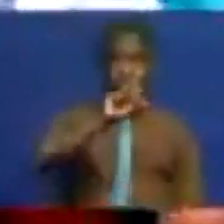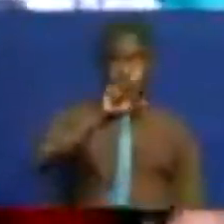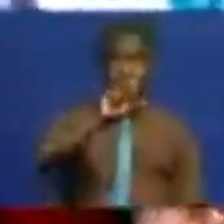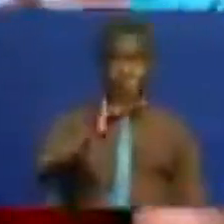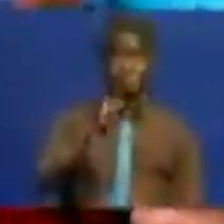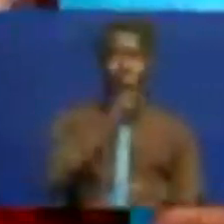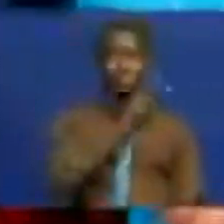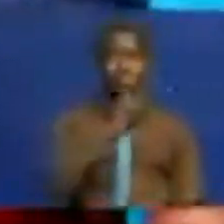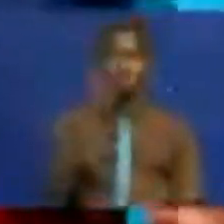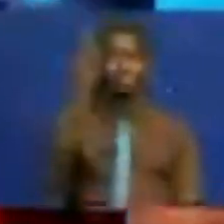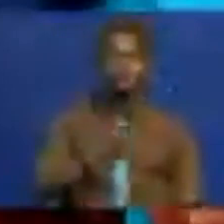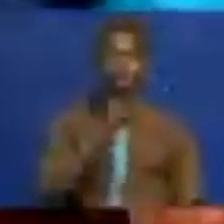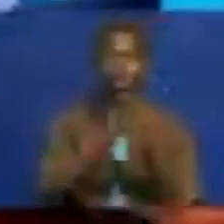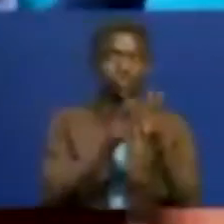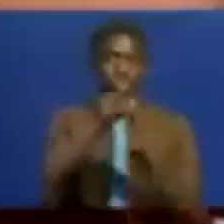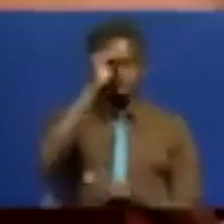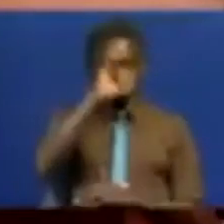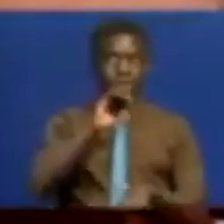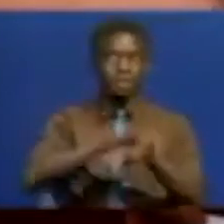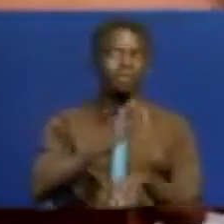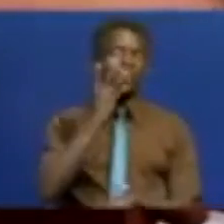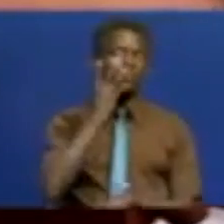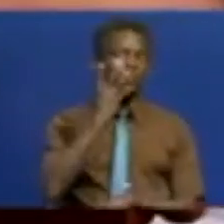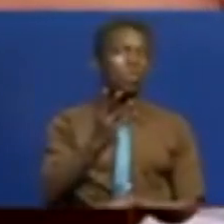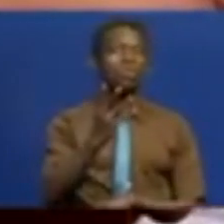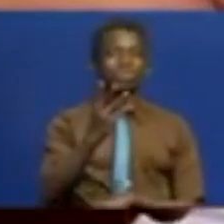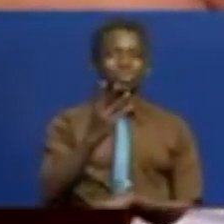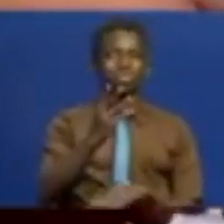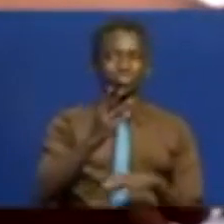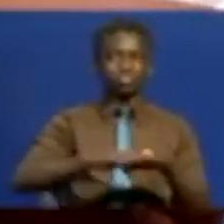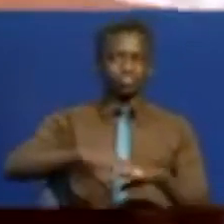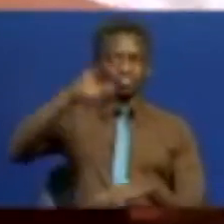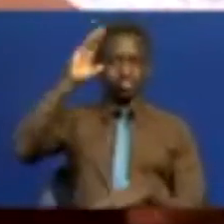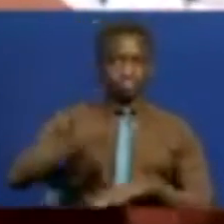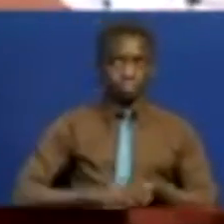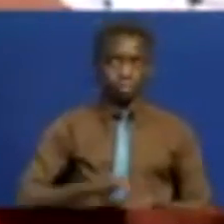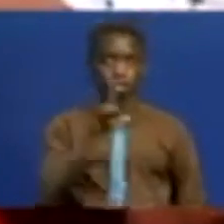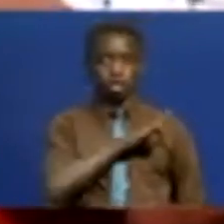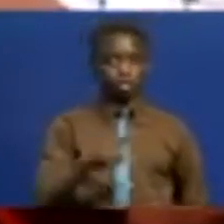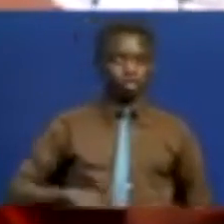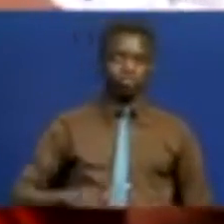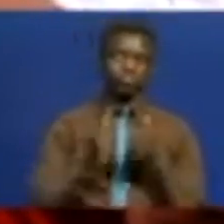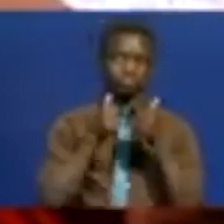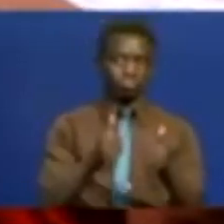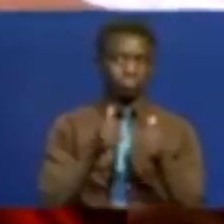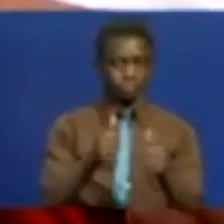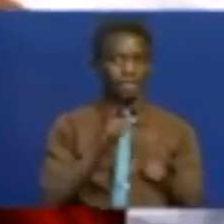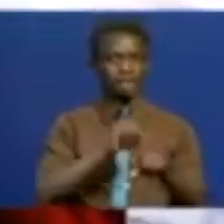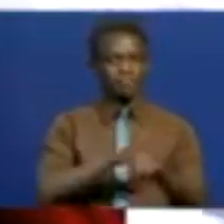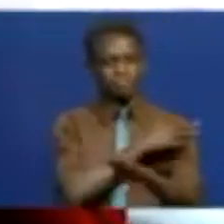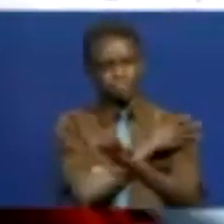of 65 students got 400 marks and above. The Lord has been good to us throughout our whole journey.